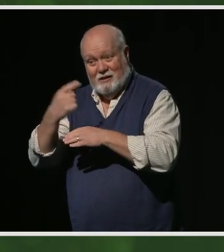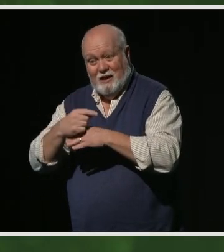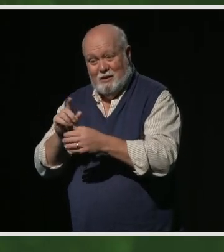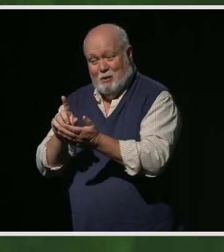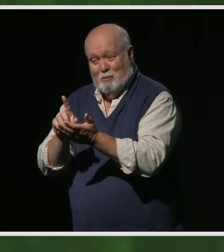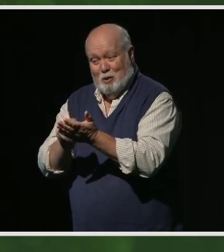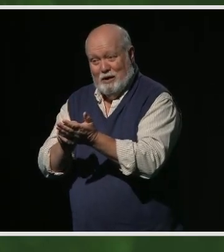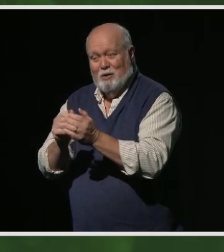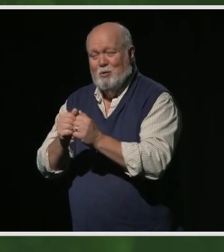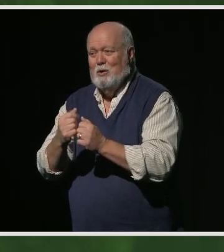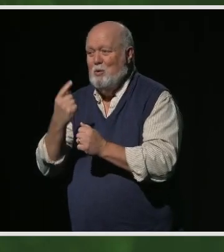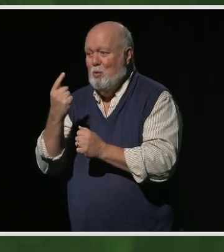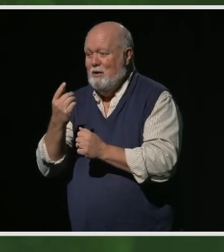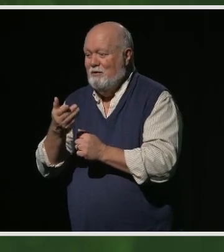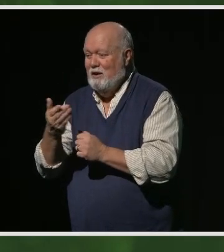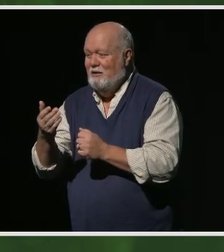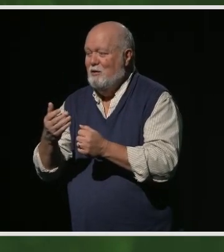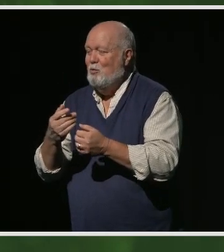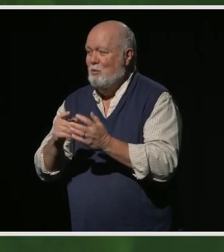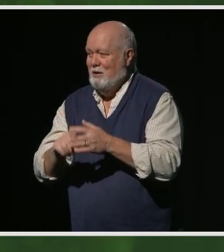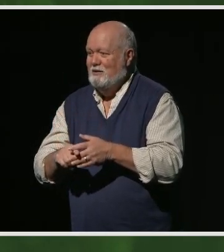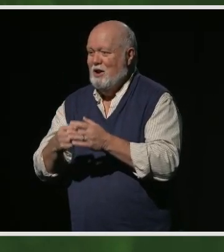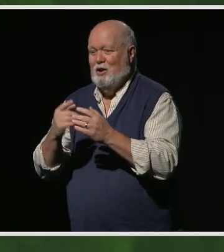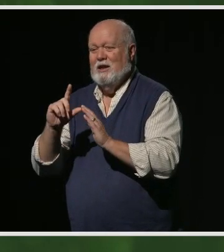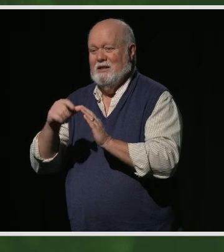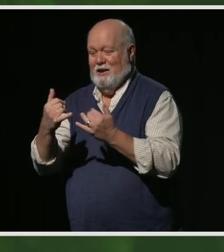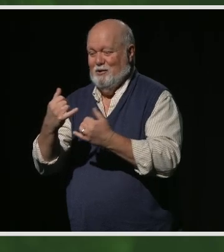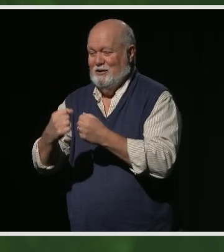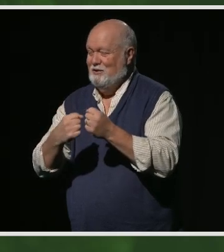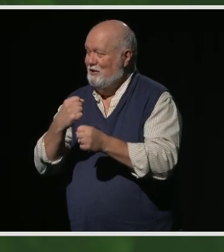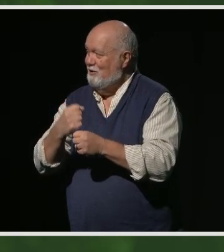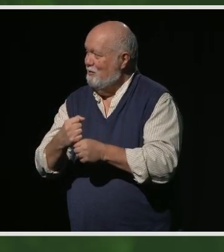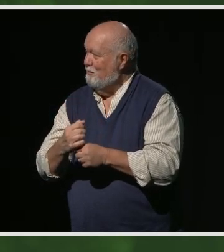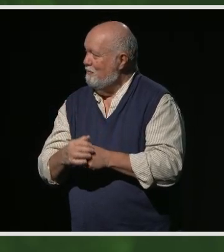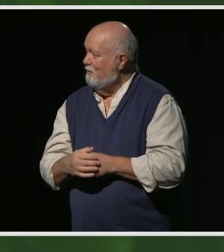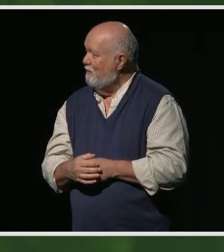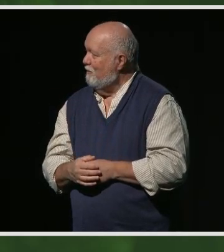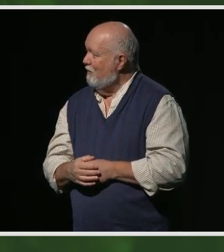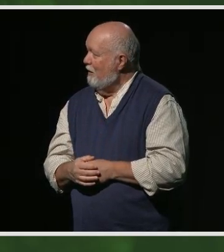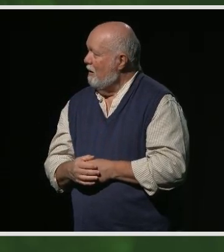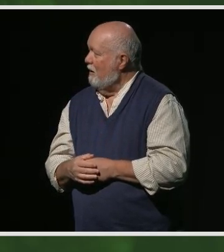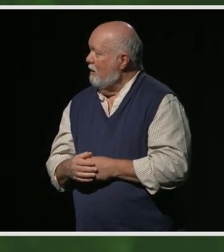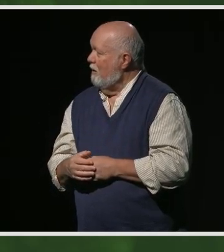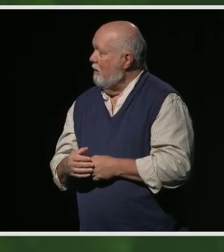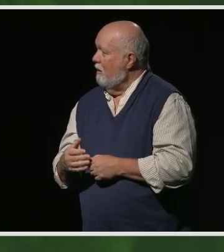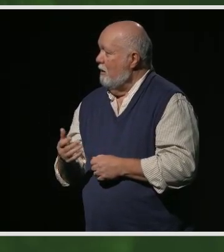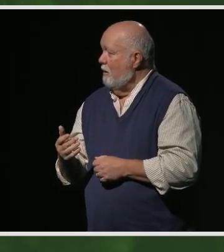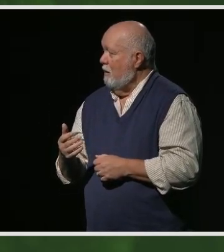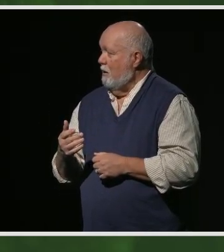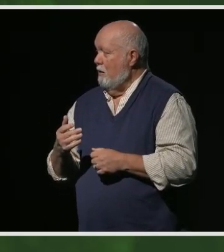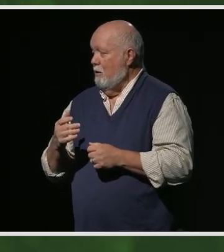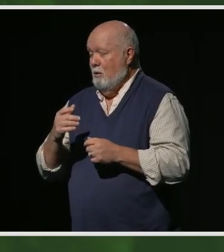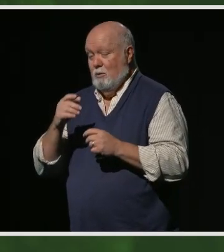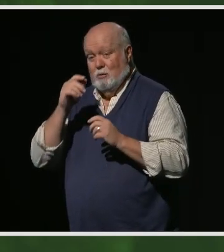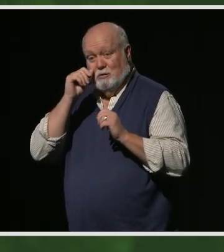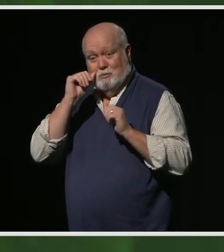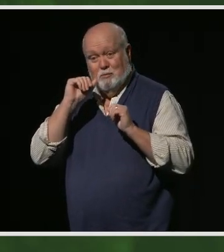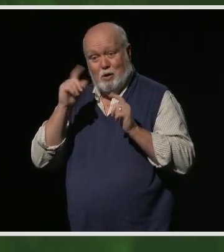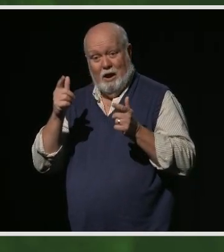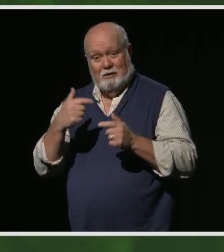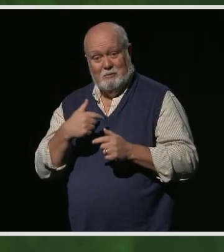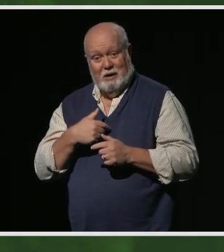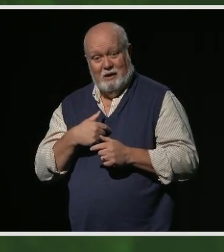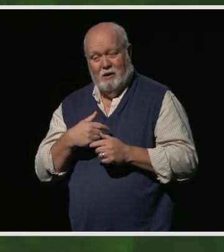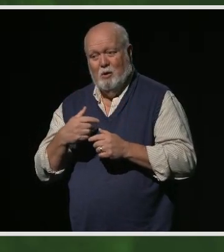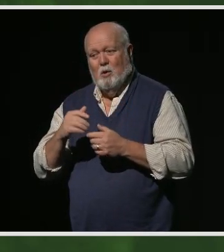one of the brands that we'll be launching with later this year. What surprised me about this visit to the Grow New York area was these